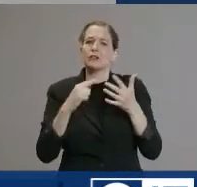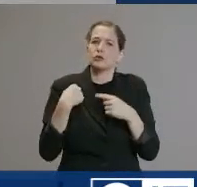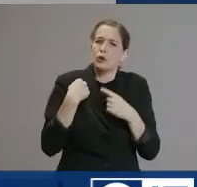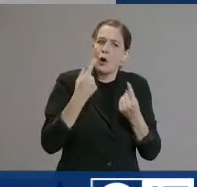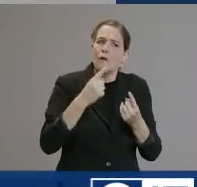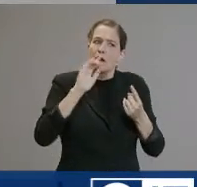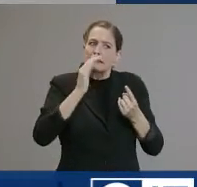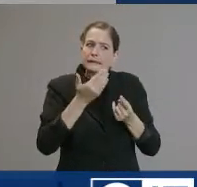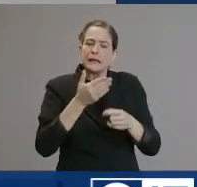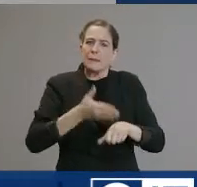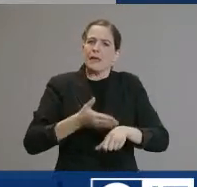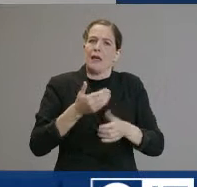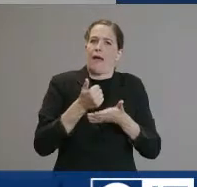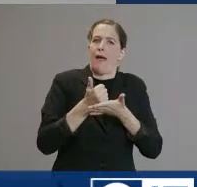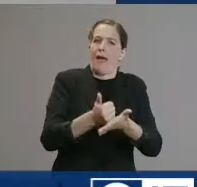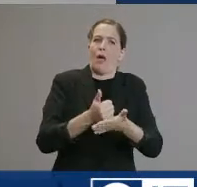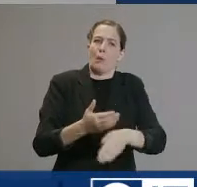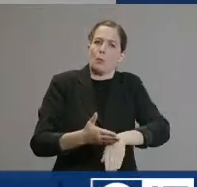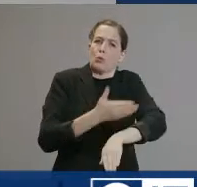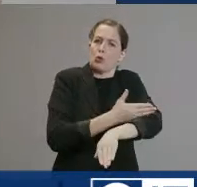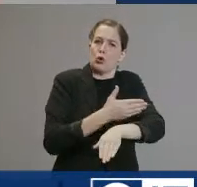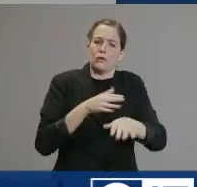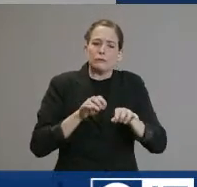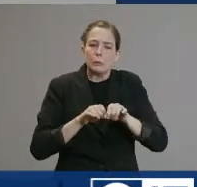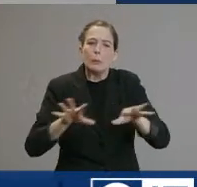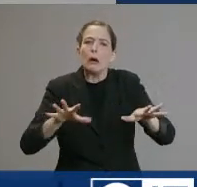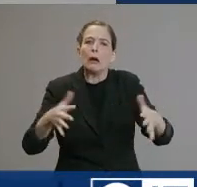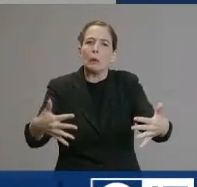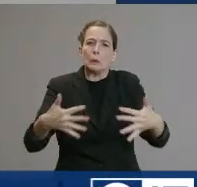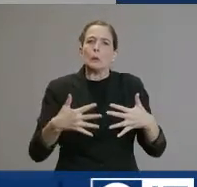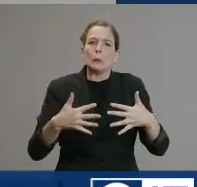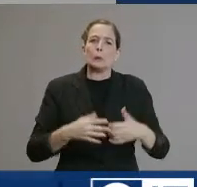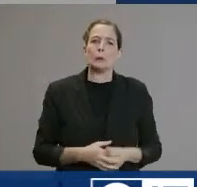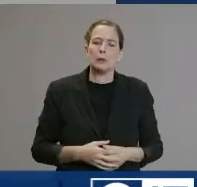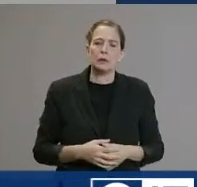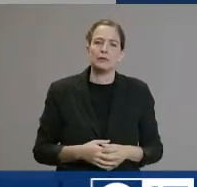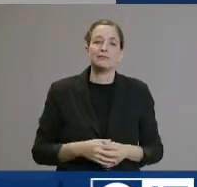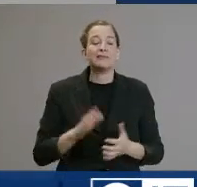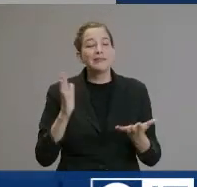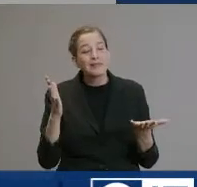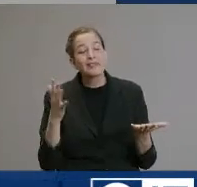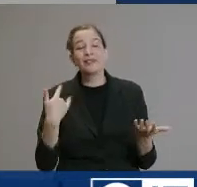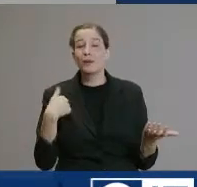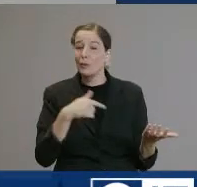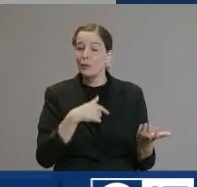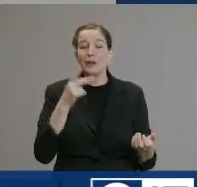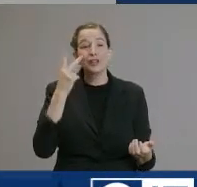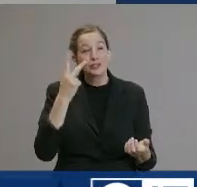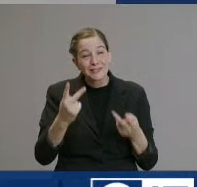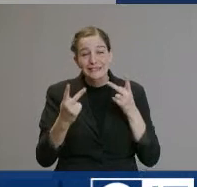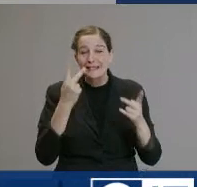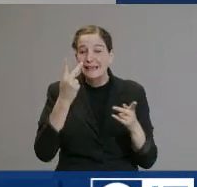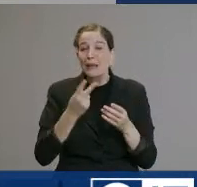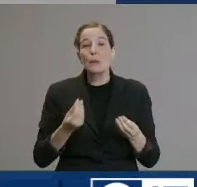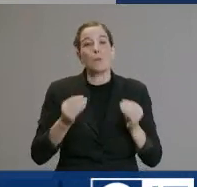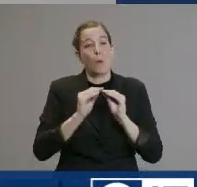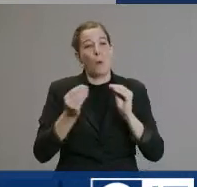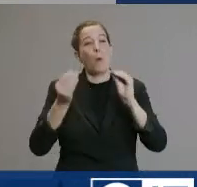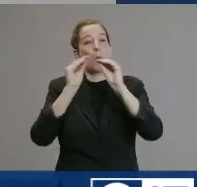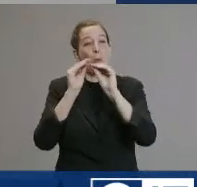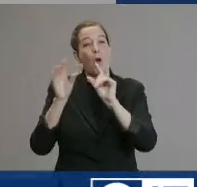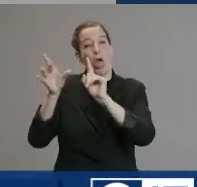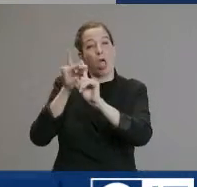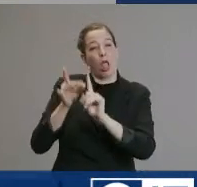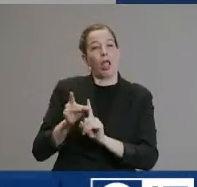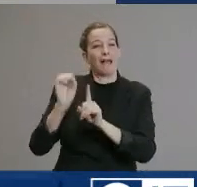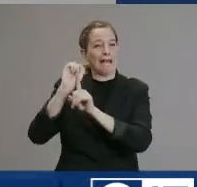want to challenge here is we are seeing the increase in cases. That's a fact, along with the increase in testing. Our hospital capacity